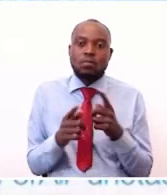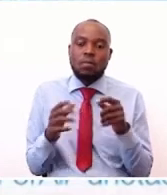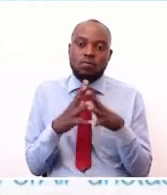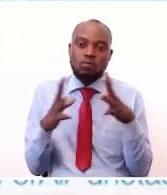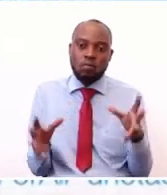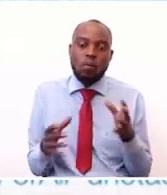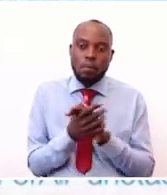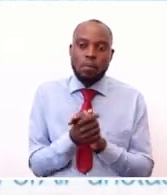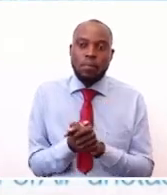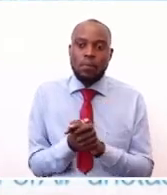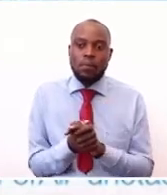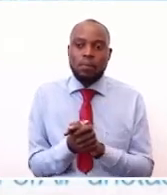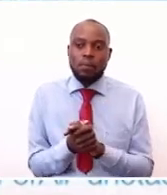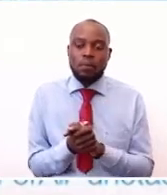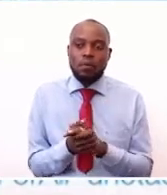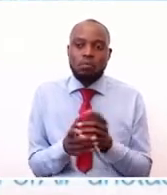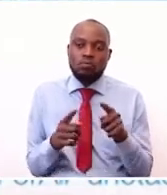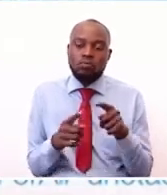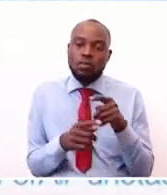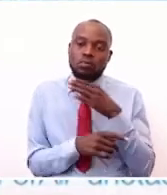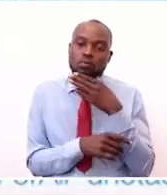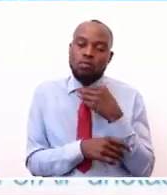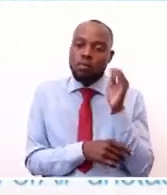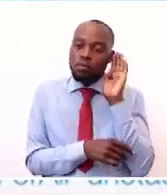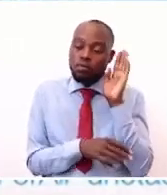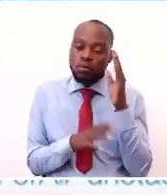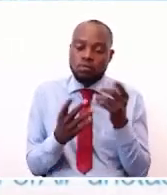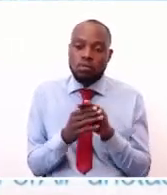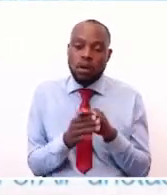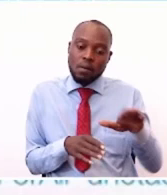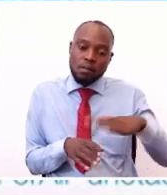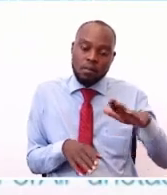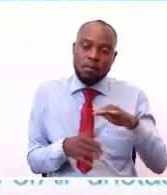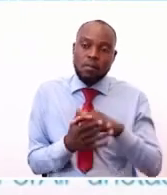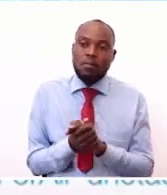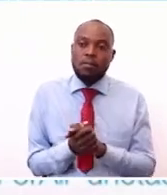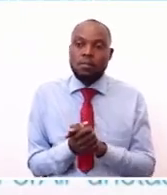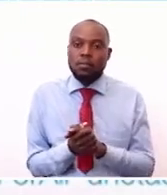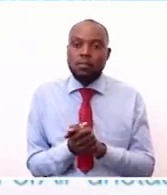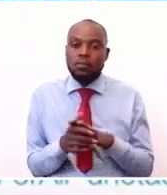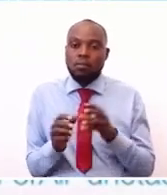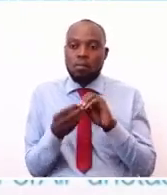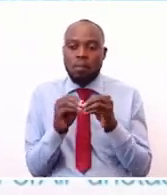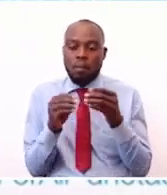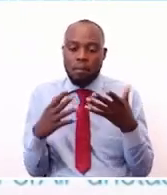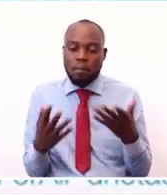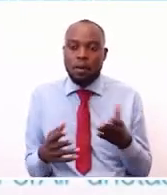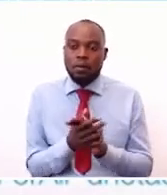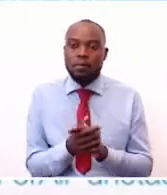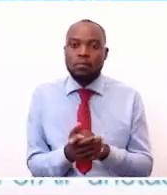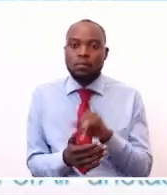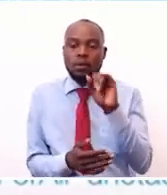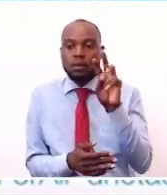explored. And we also feel that there is space for the kinds of proposal that's been made by Miyamoto